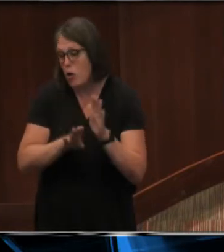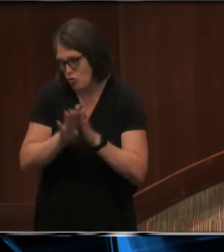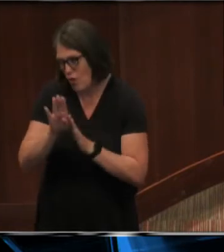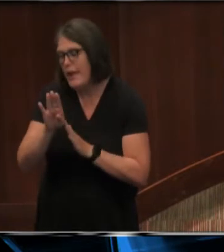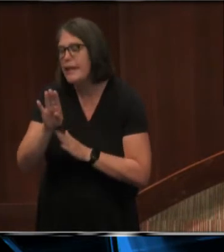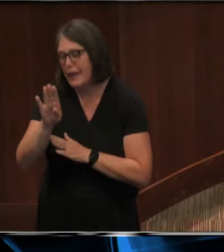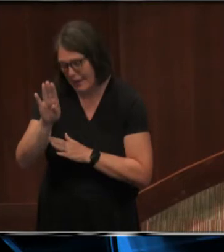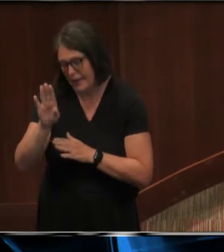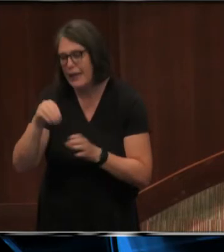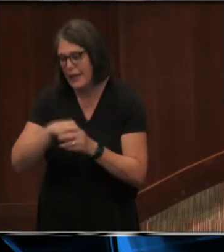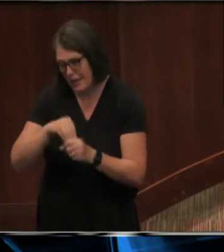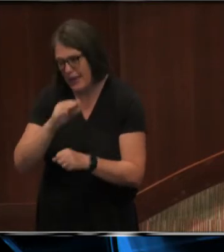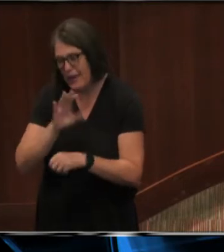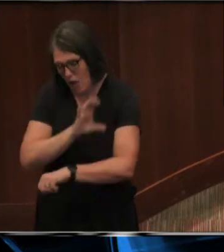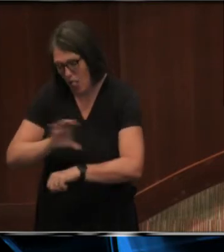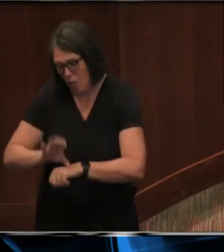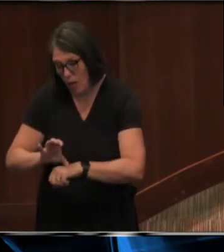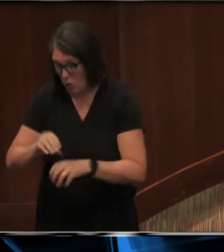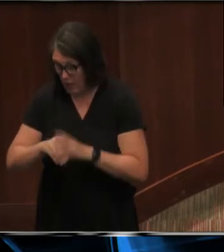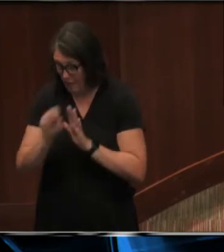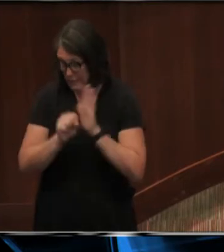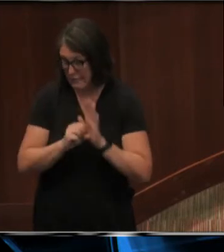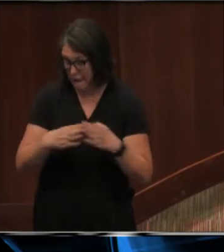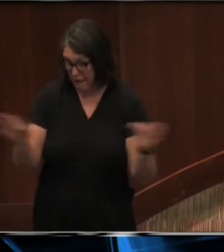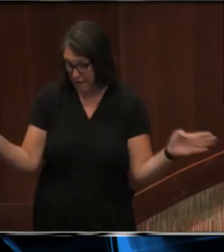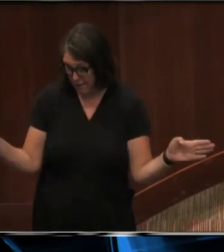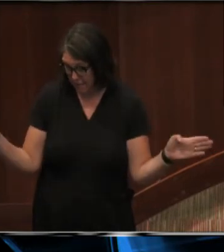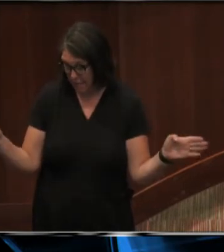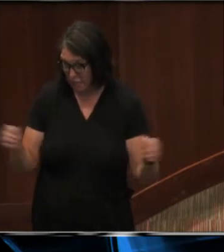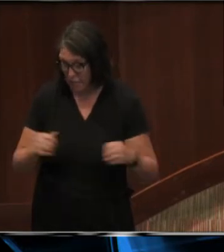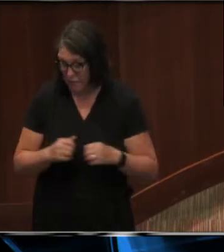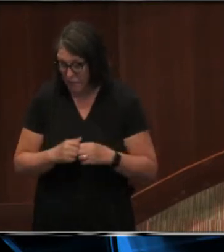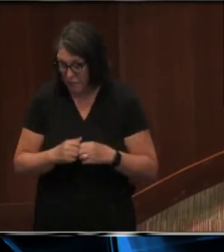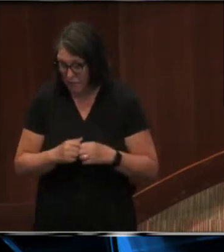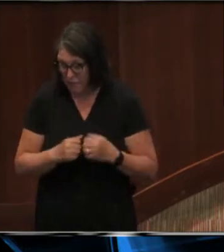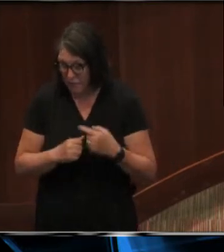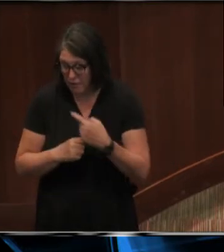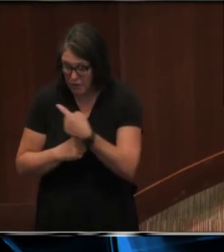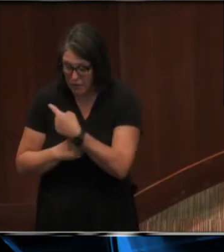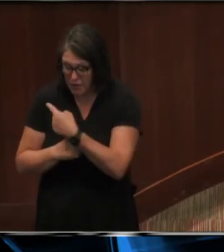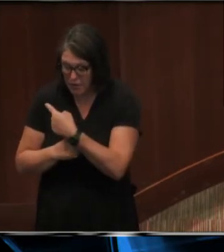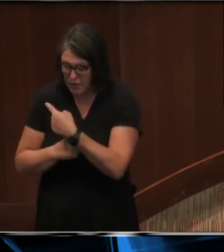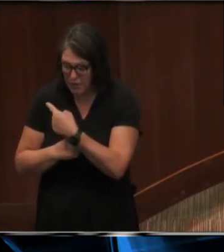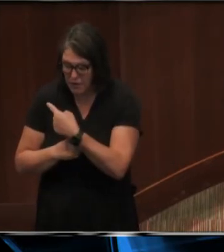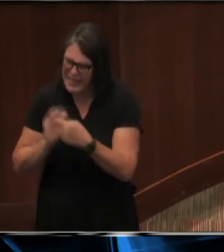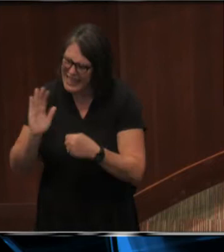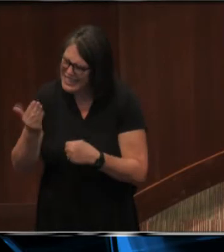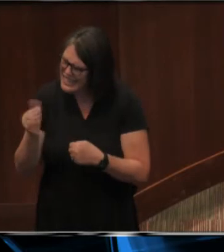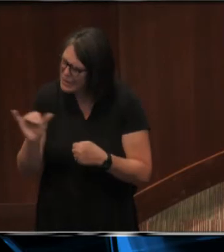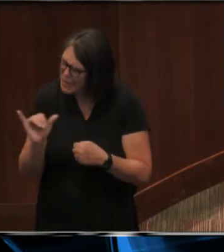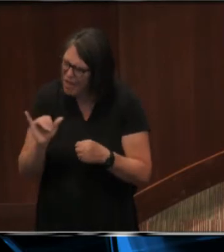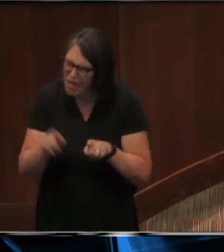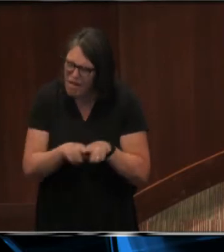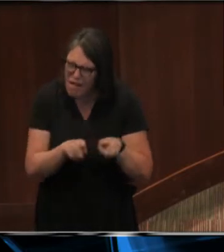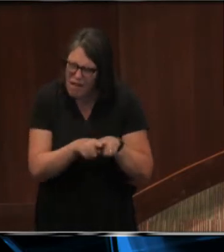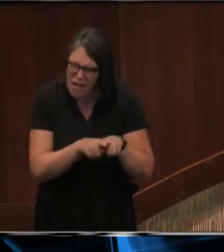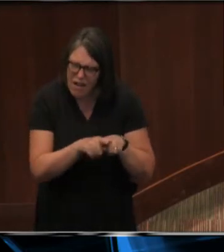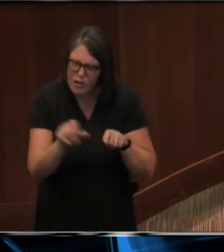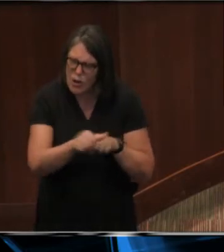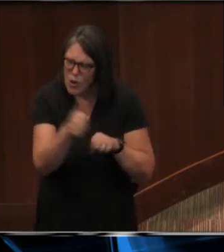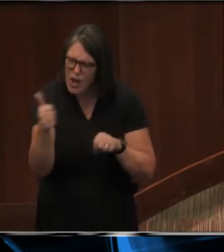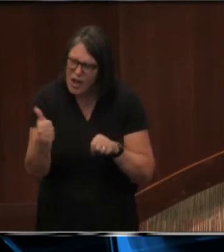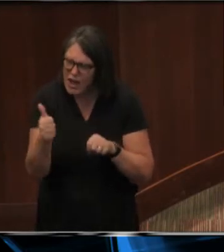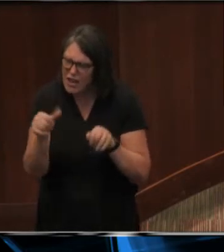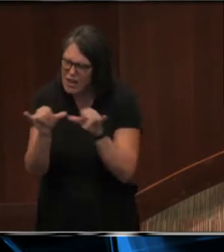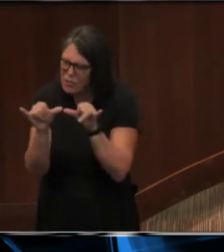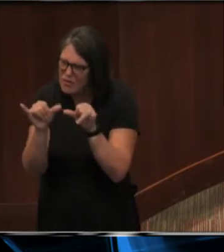towards that in Colorado. in the state. Yes. Are we, it seems like we're also looking at another benchmark